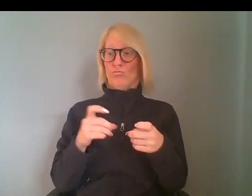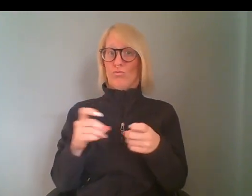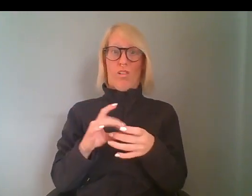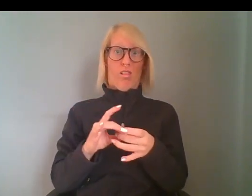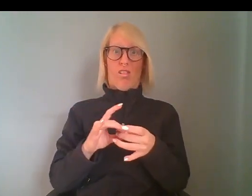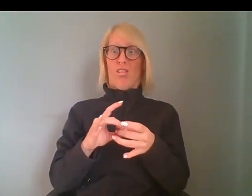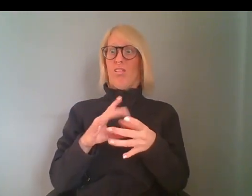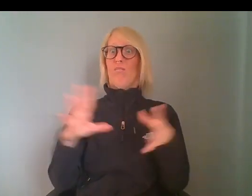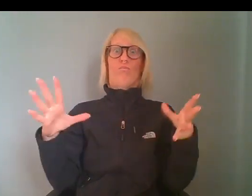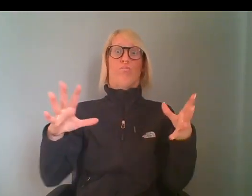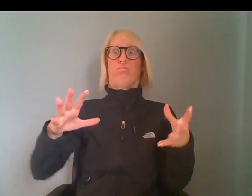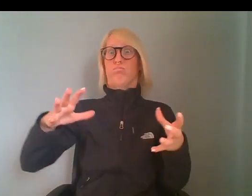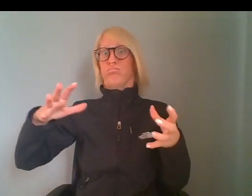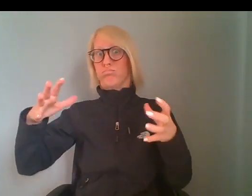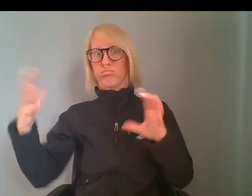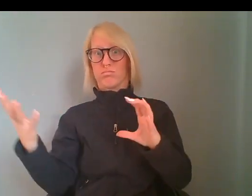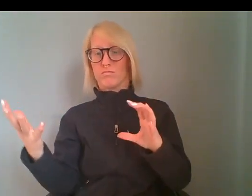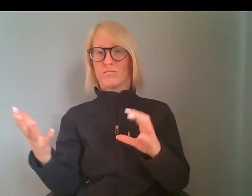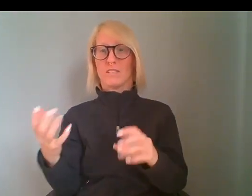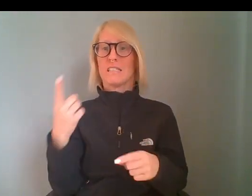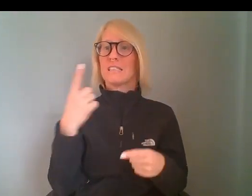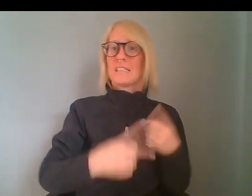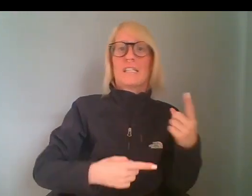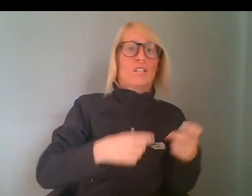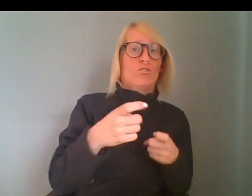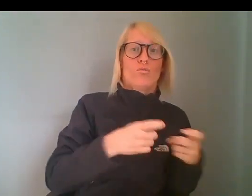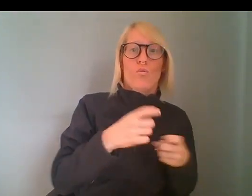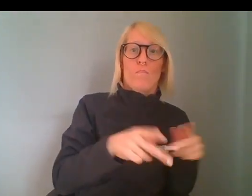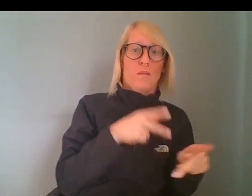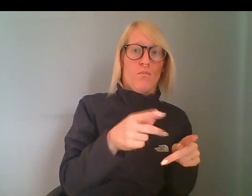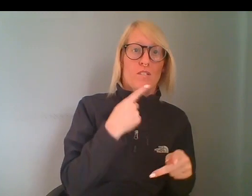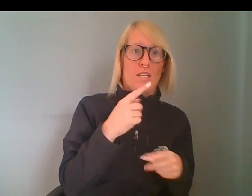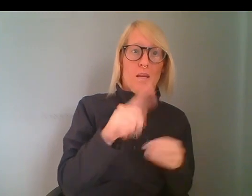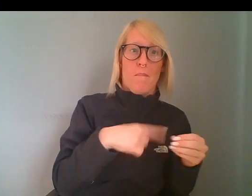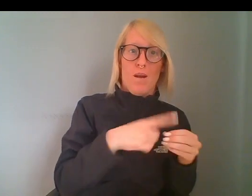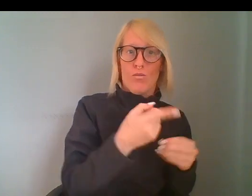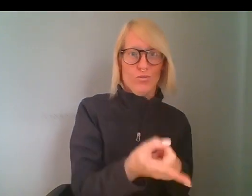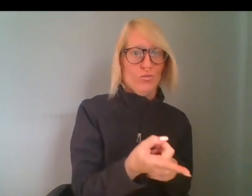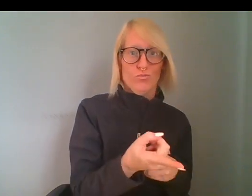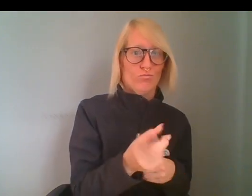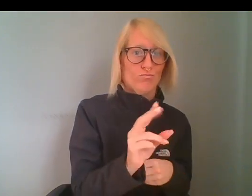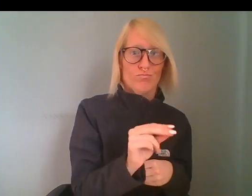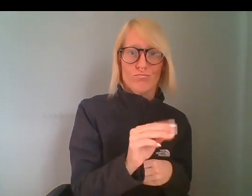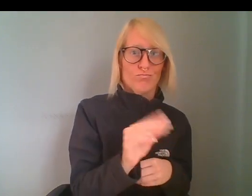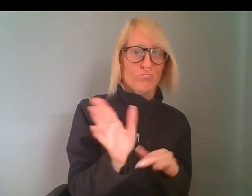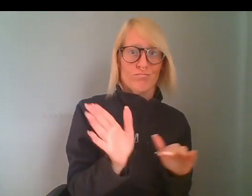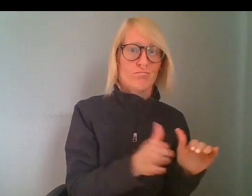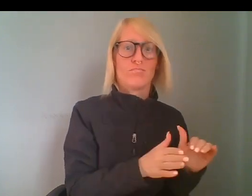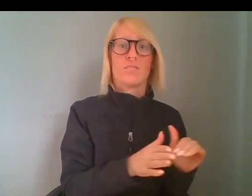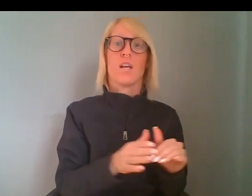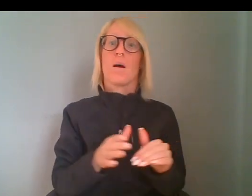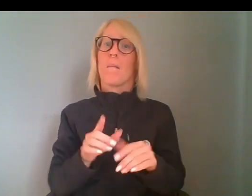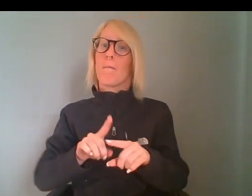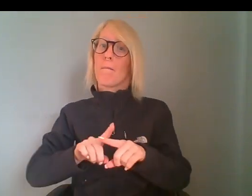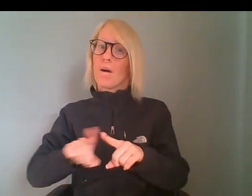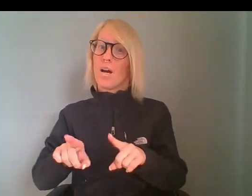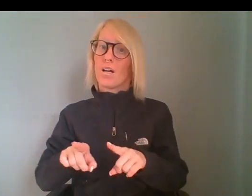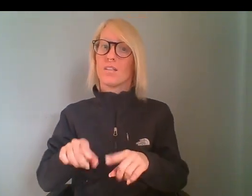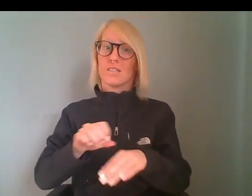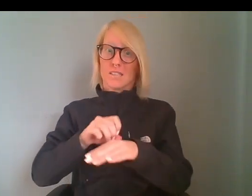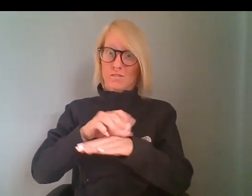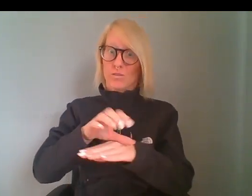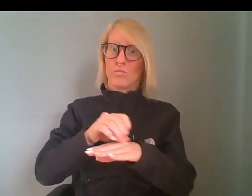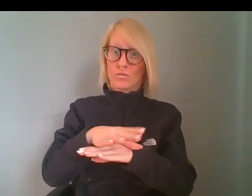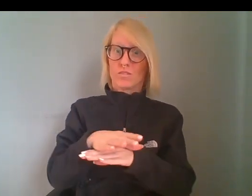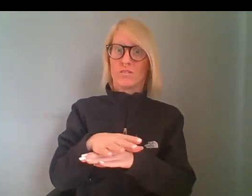about you. Now, maybe for us as a nonprofit, this isn't as big of an issue as it is for a company like Microsoft or Dell, where they really